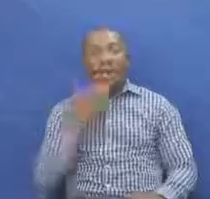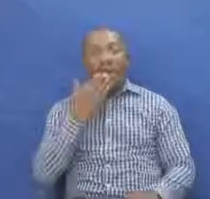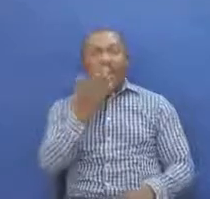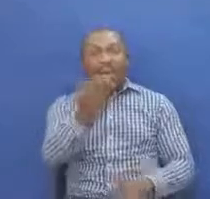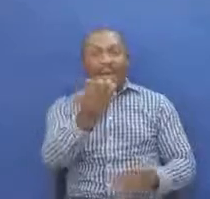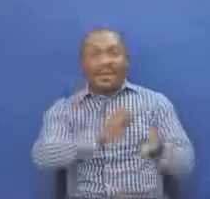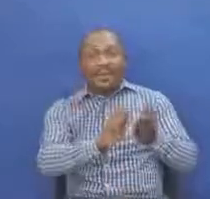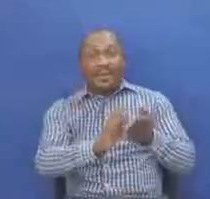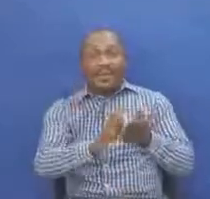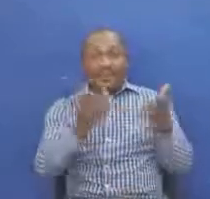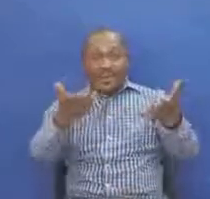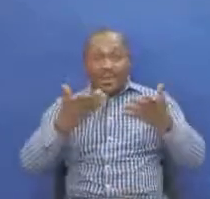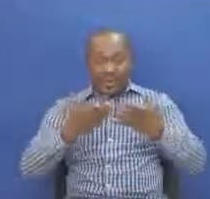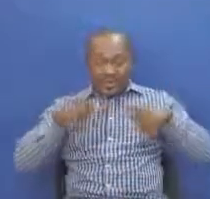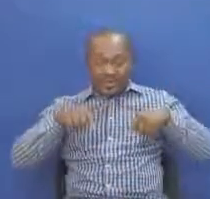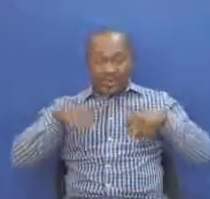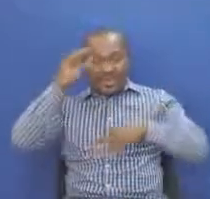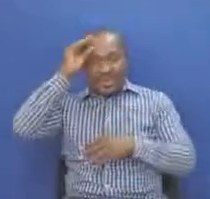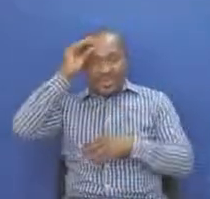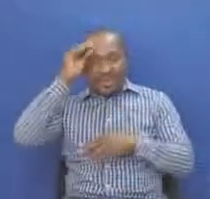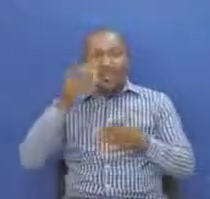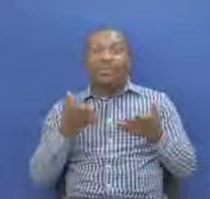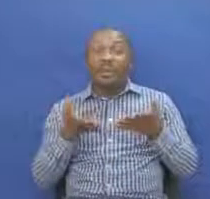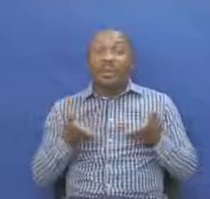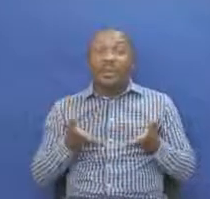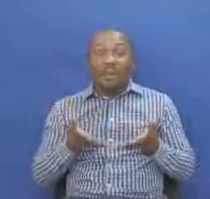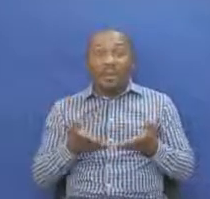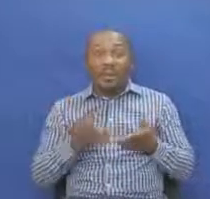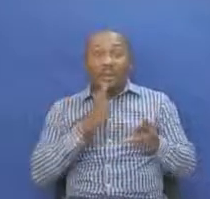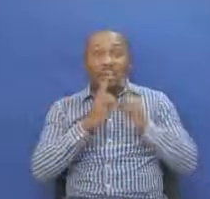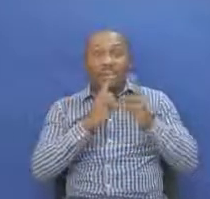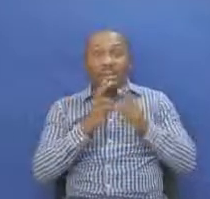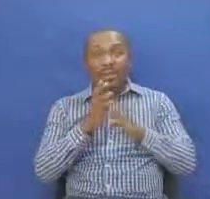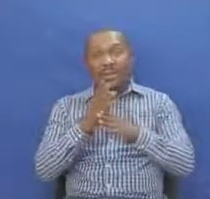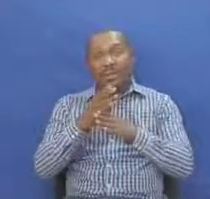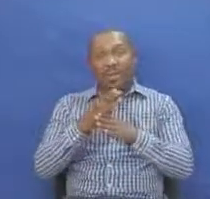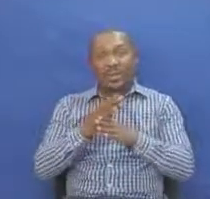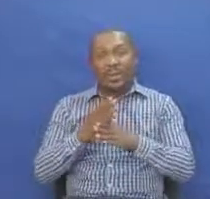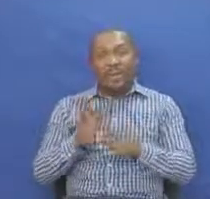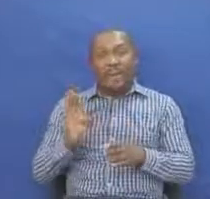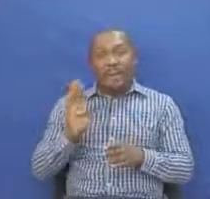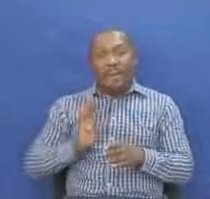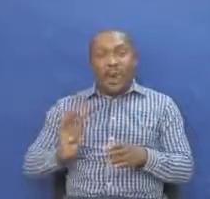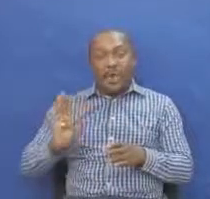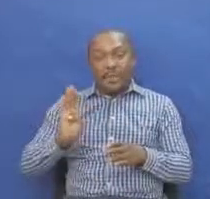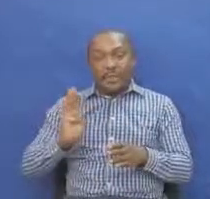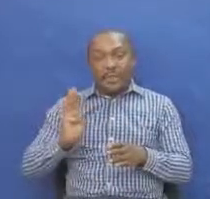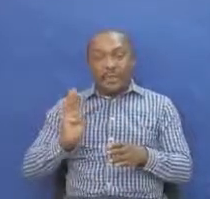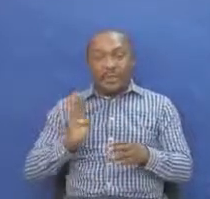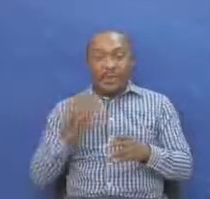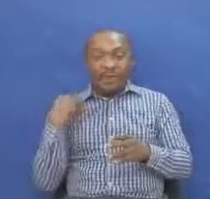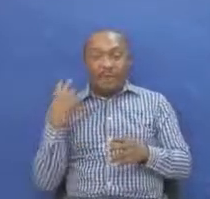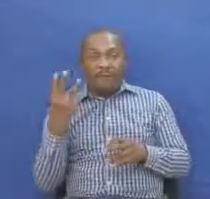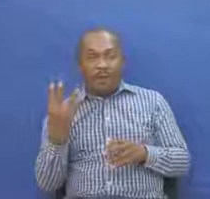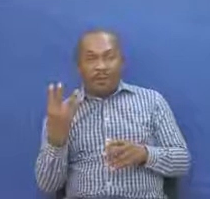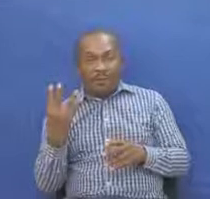Hello students, welcome to the lesson. Today we are going to discuss about biology, specifically in a Form 4 topic known